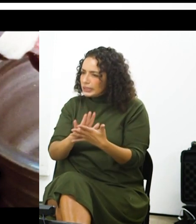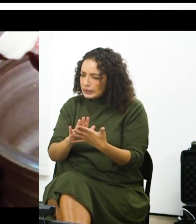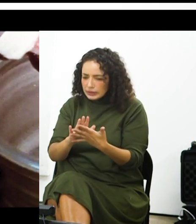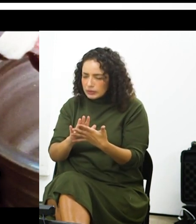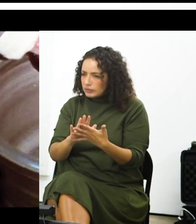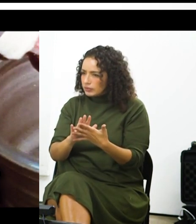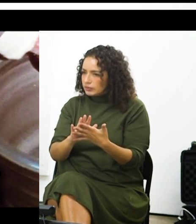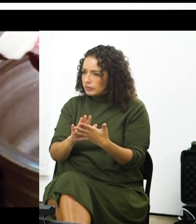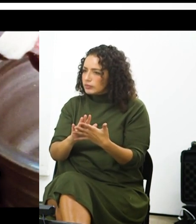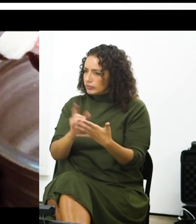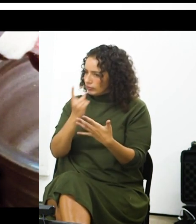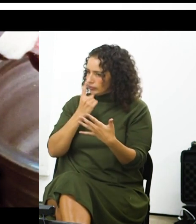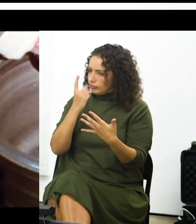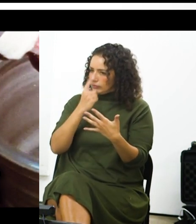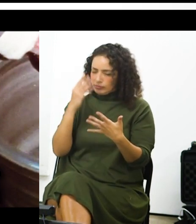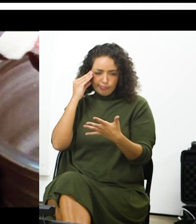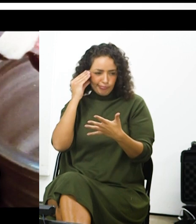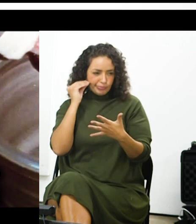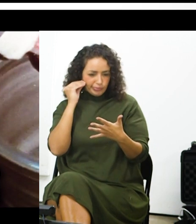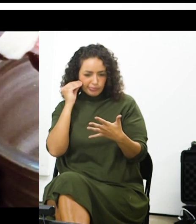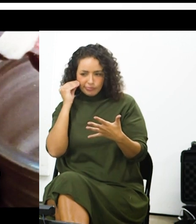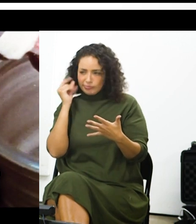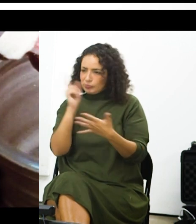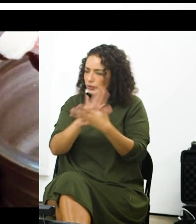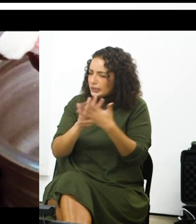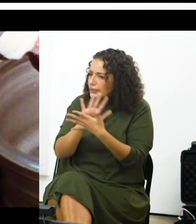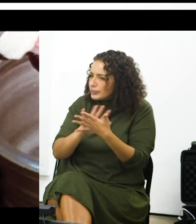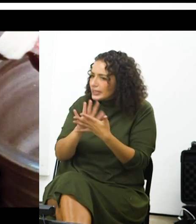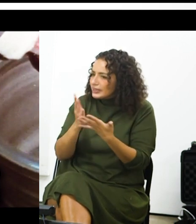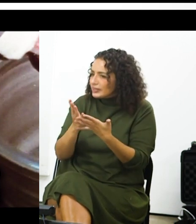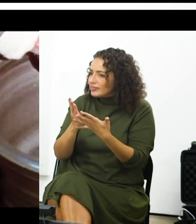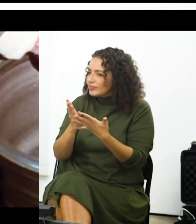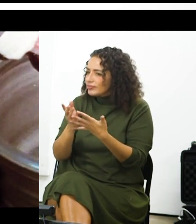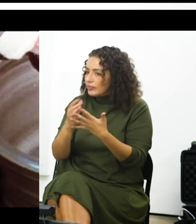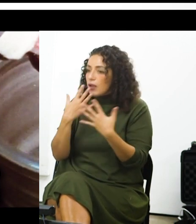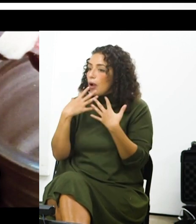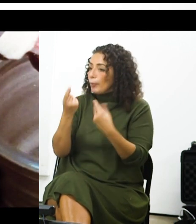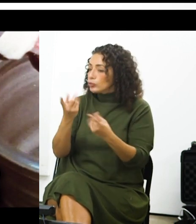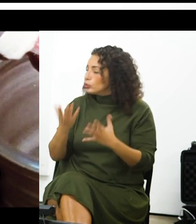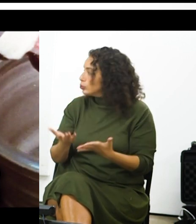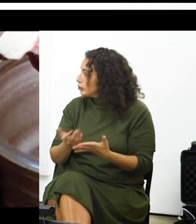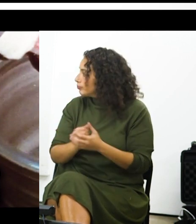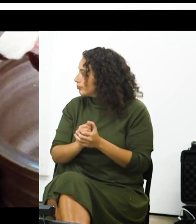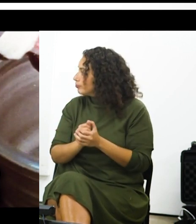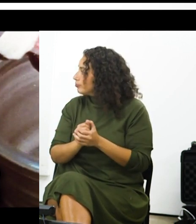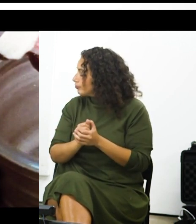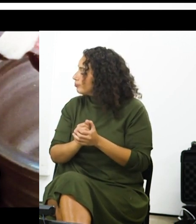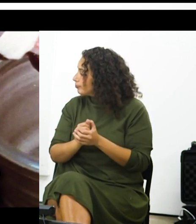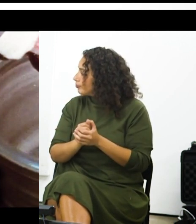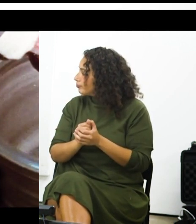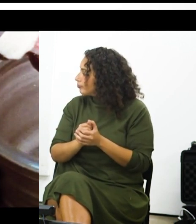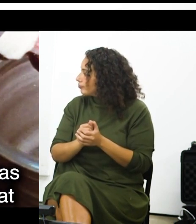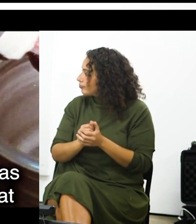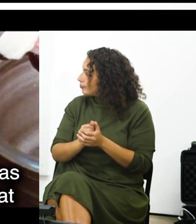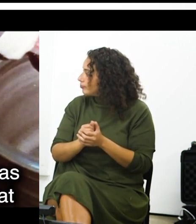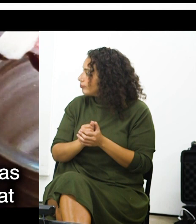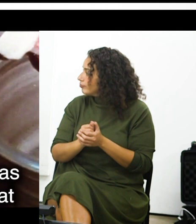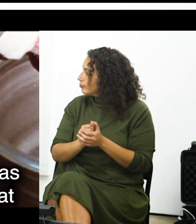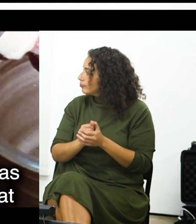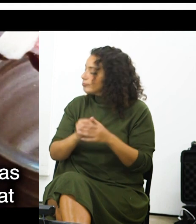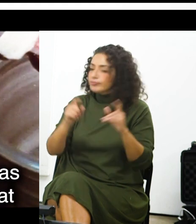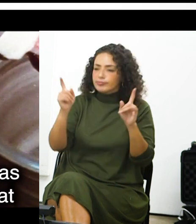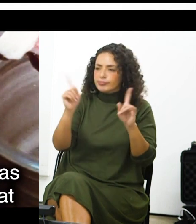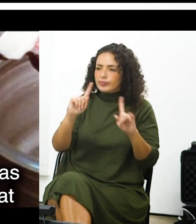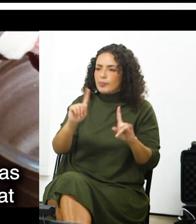without cochlear implant, just hear absolutely nothing, or ones who is able hearing people, they wouldn't even consider